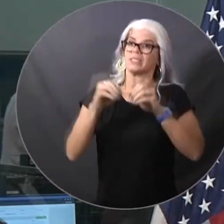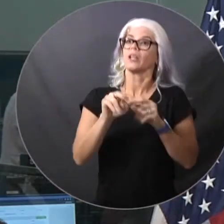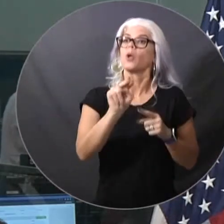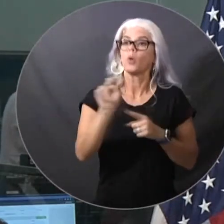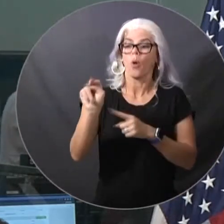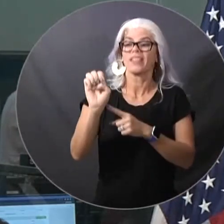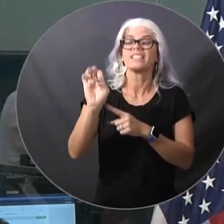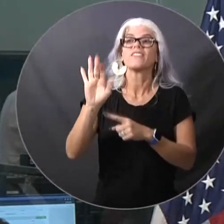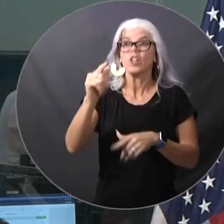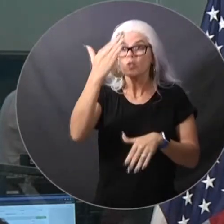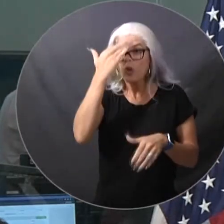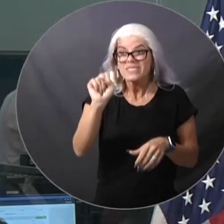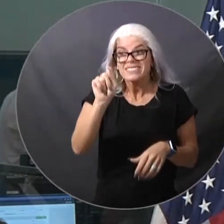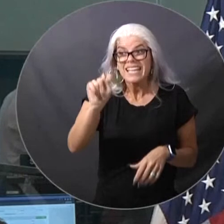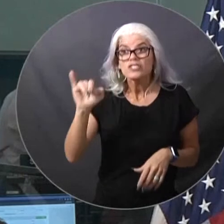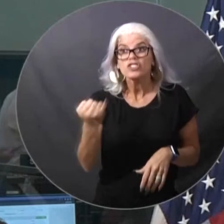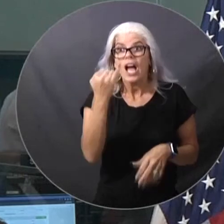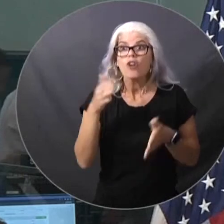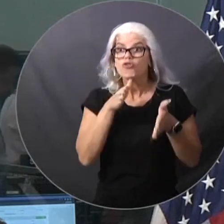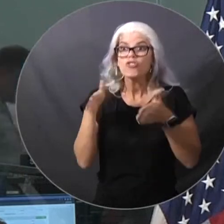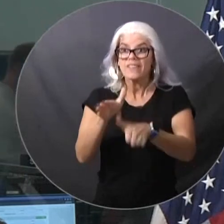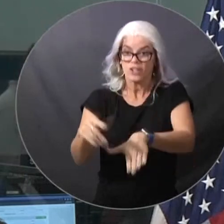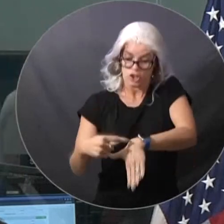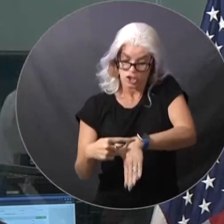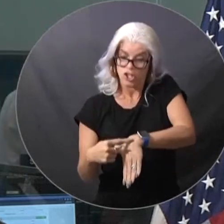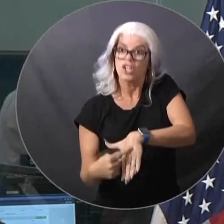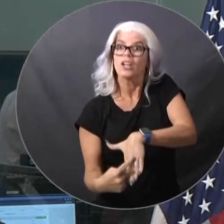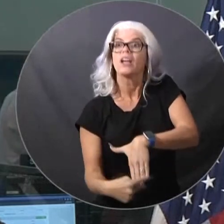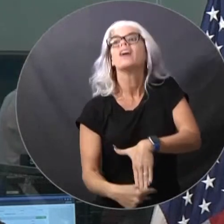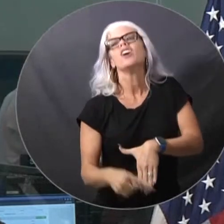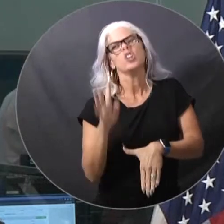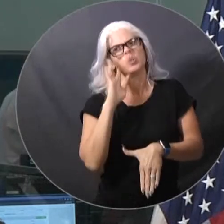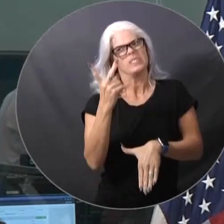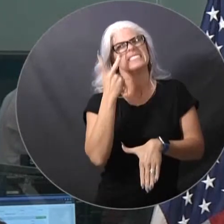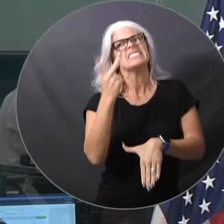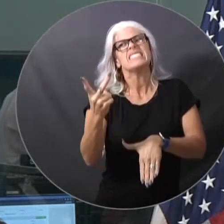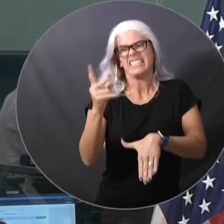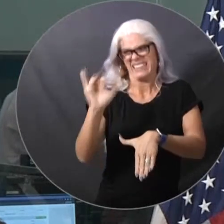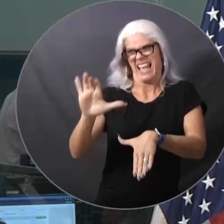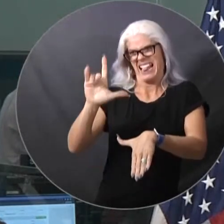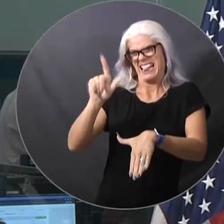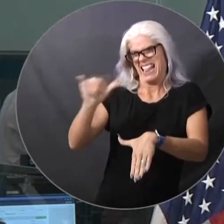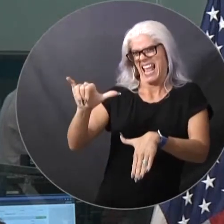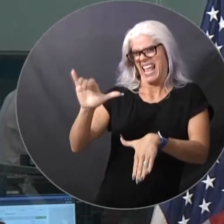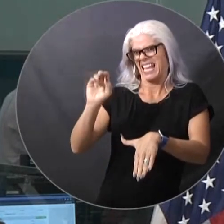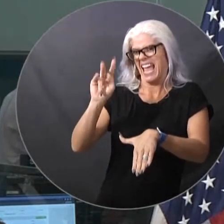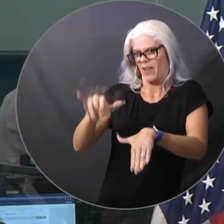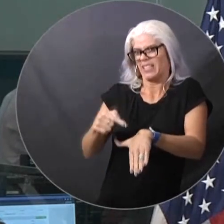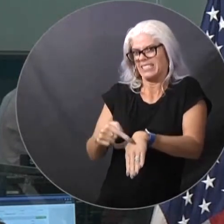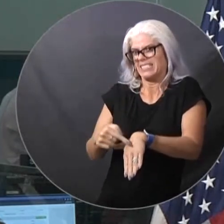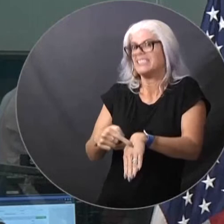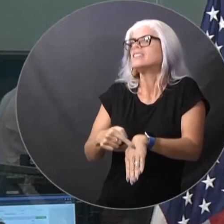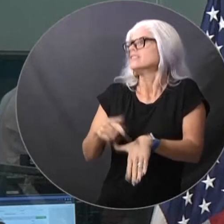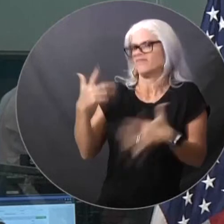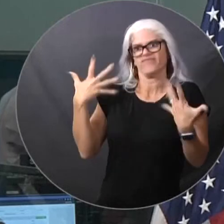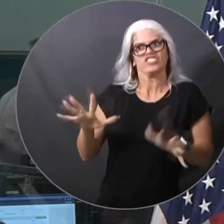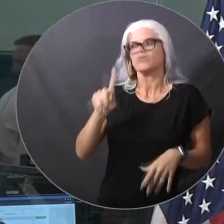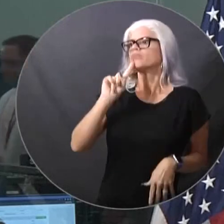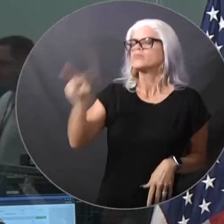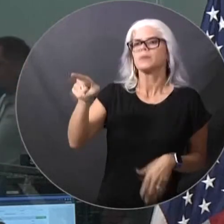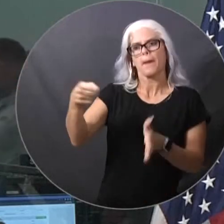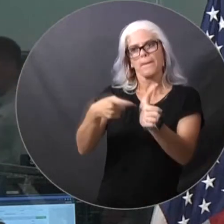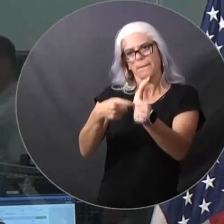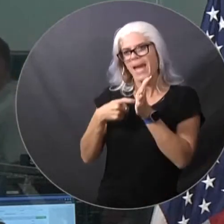have weather like this, you will see this. And so Clay County has issued mandatory evacuations of low-lying areas along the St. Johns